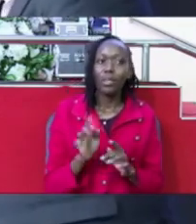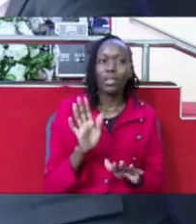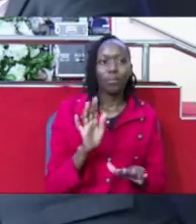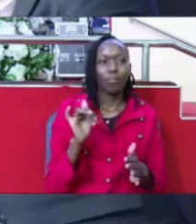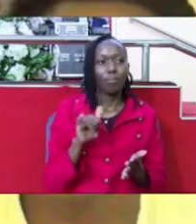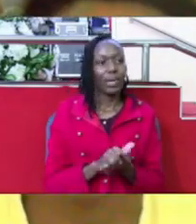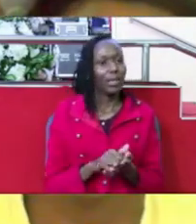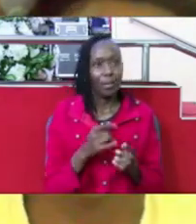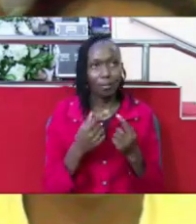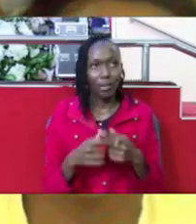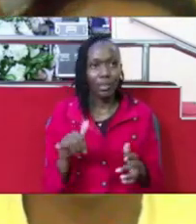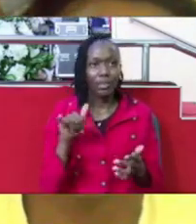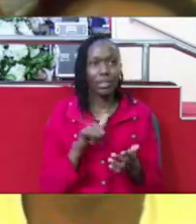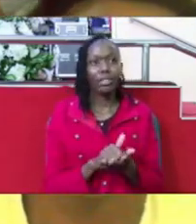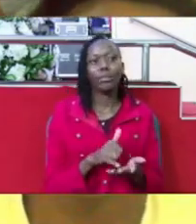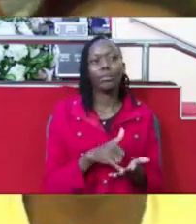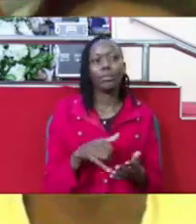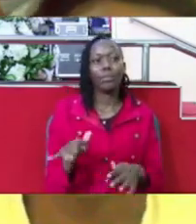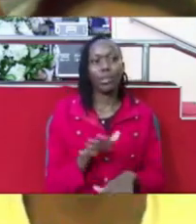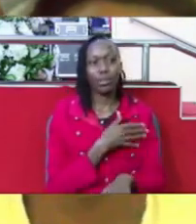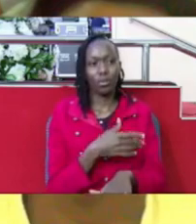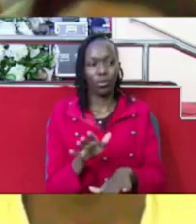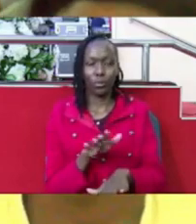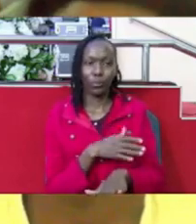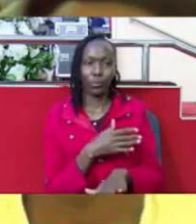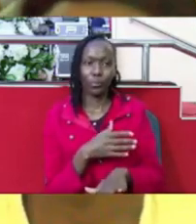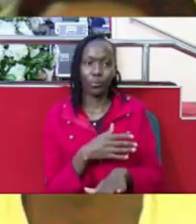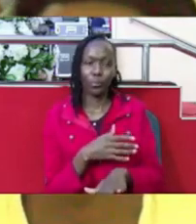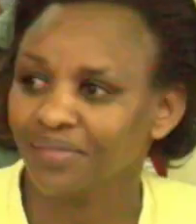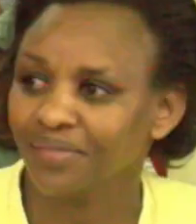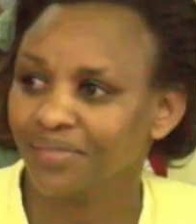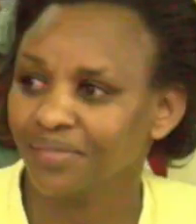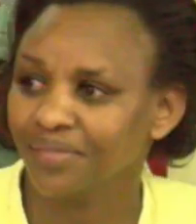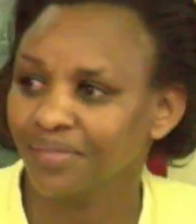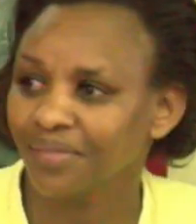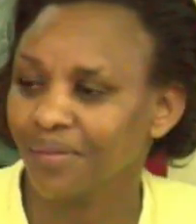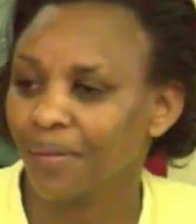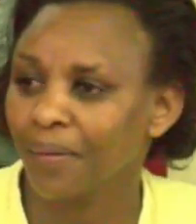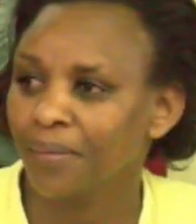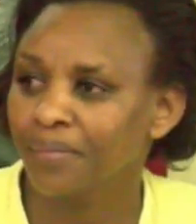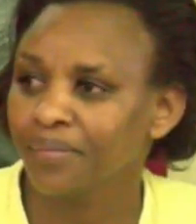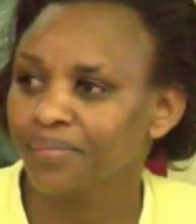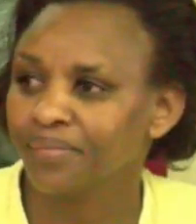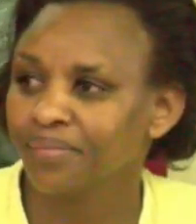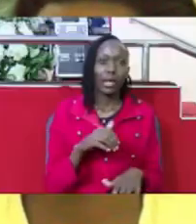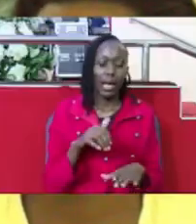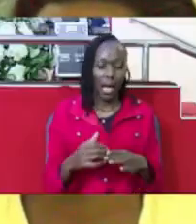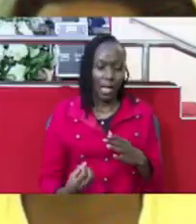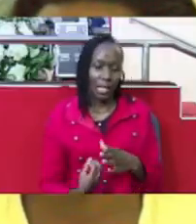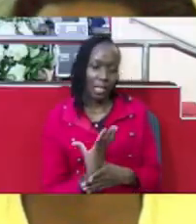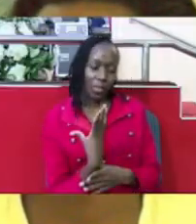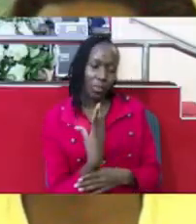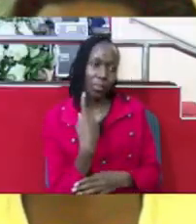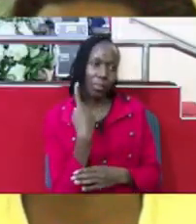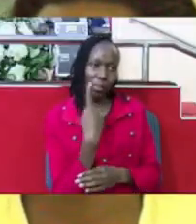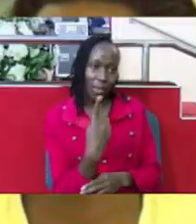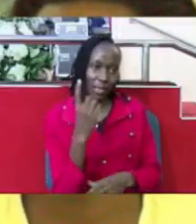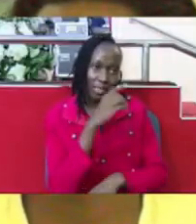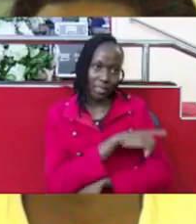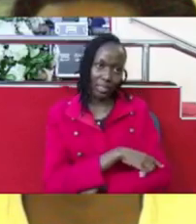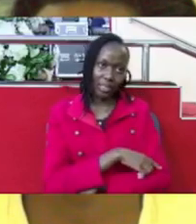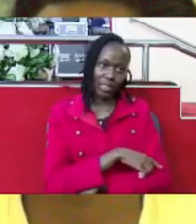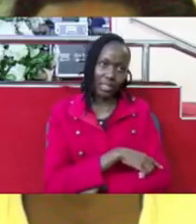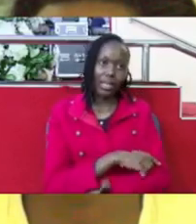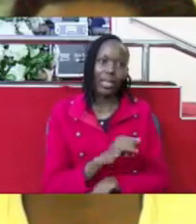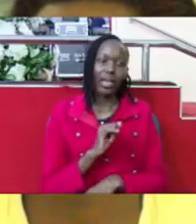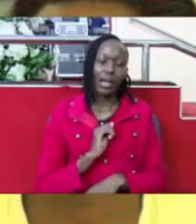Sunday school. Ilikuwa inaimbwa pale shule ya Jumapili. So I grew up knowing one day. Ya kwamba nikajua siku moja. I'll come